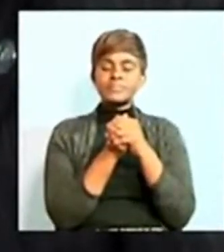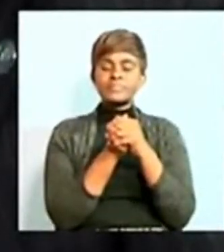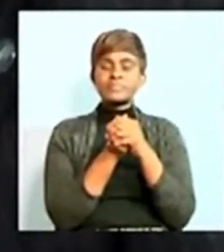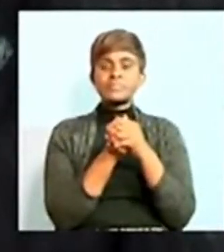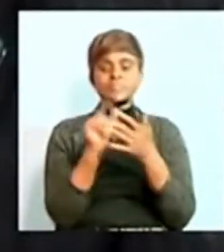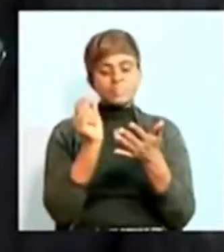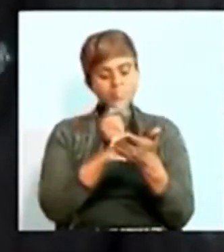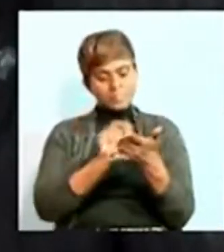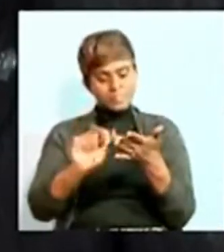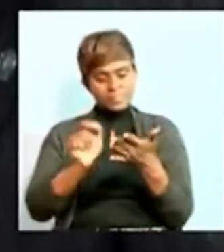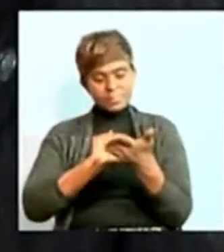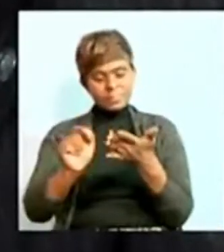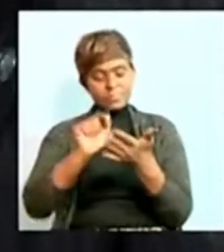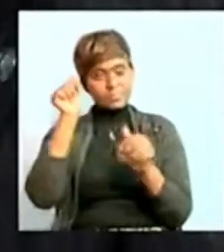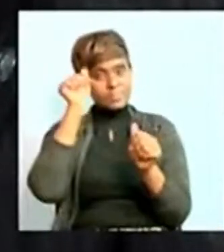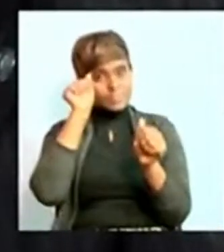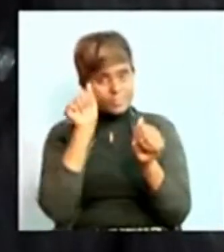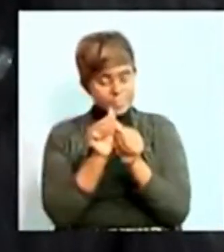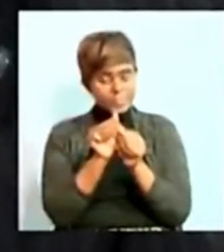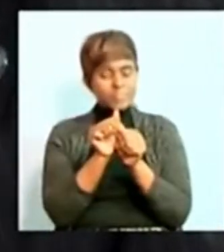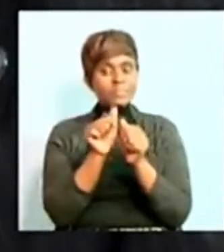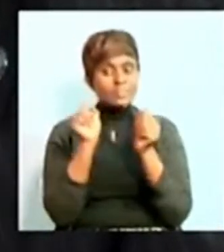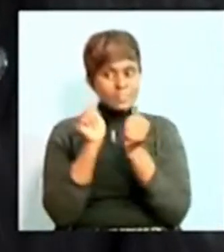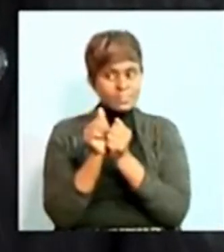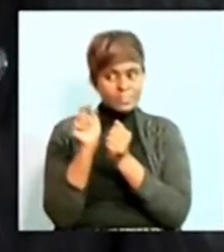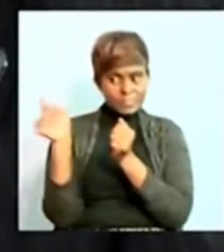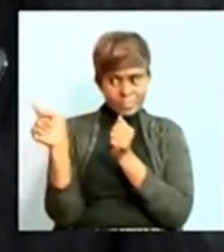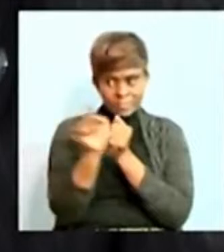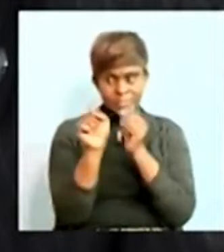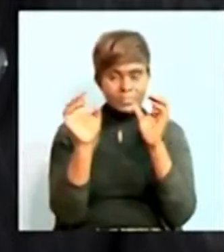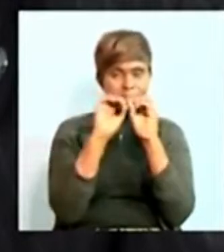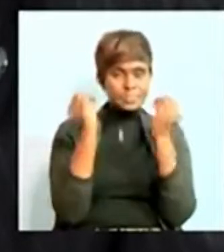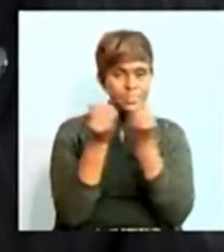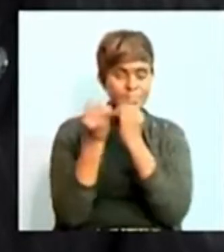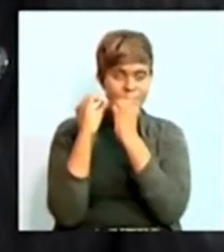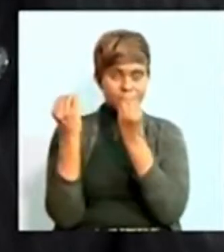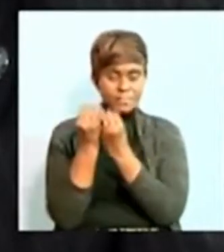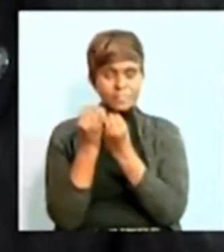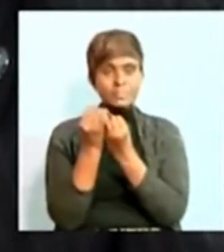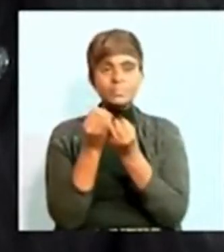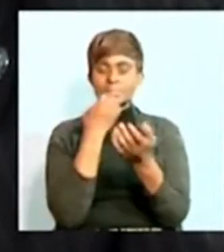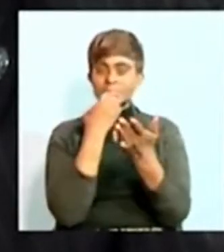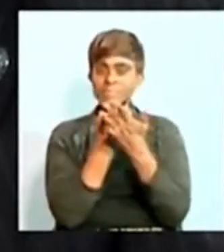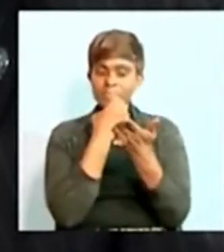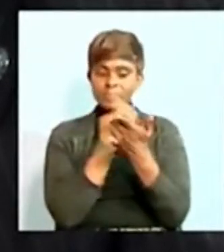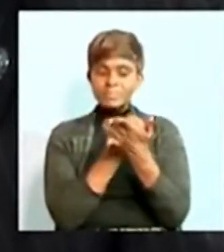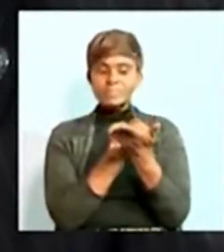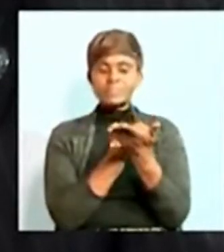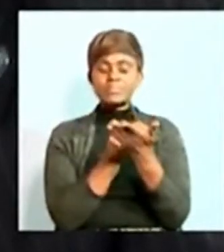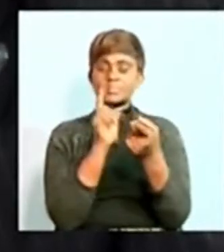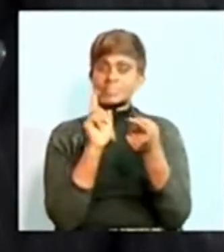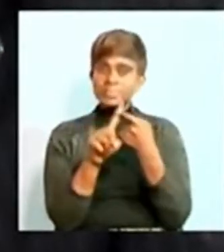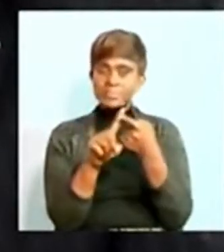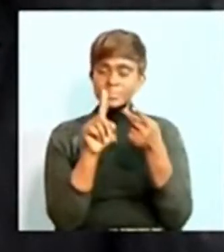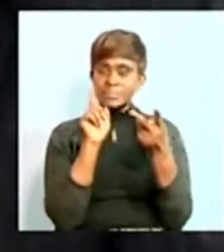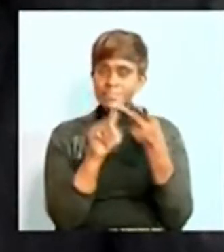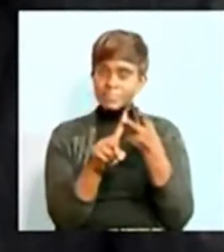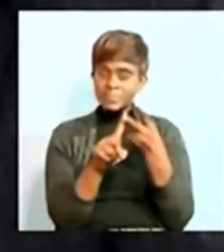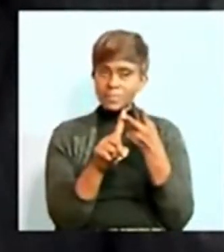the written agreement with the statutory bodies as evidence? 1. 2.